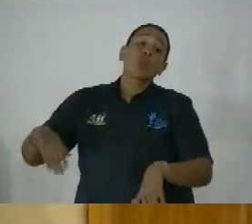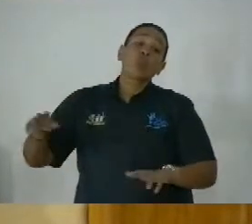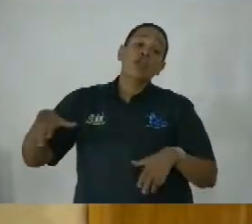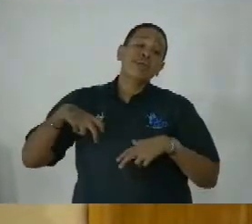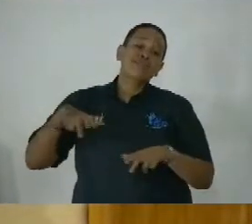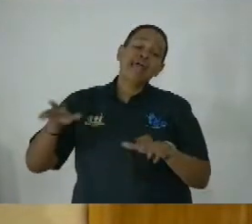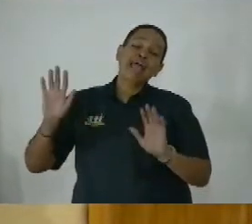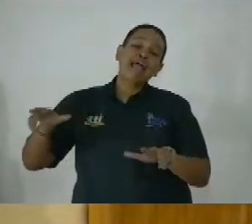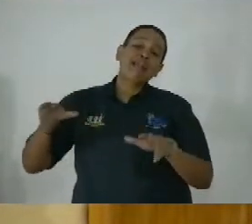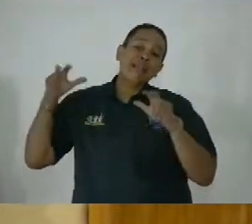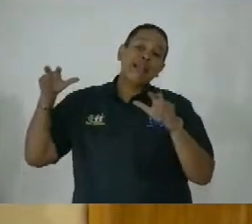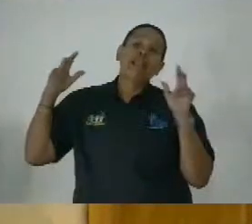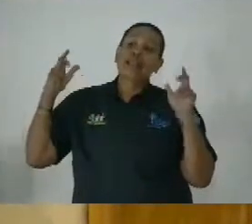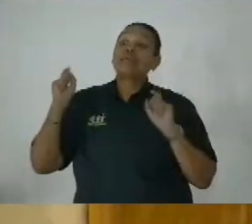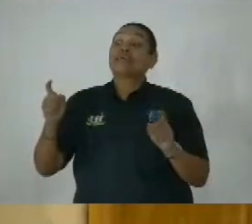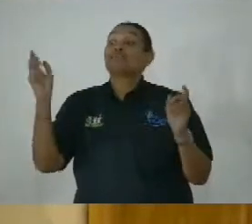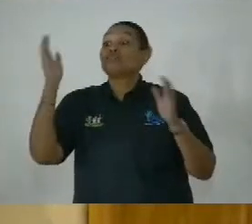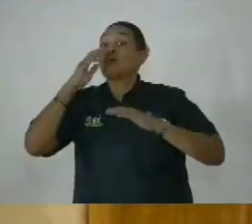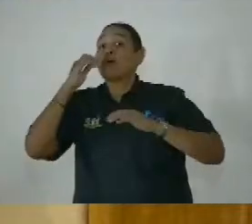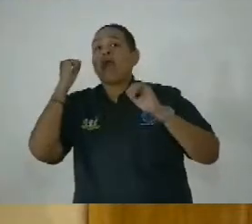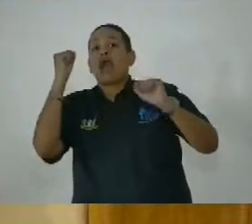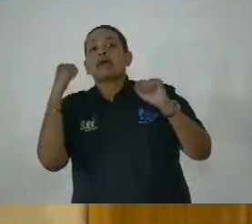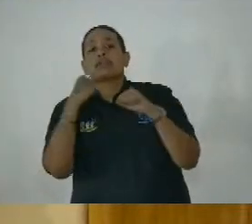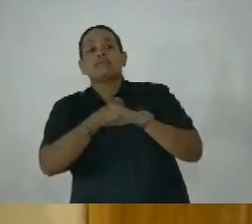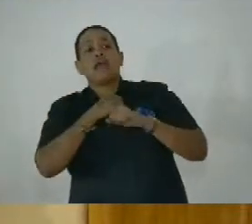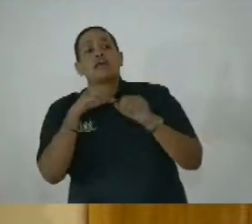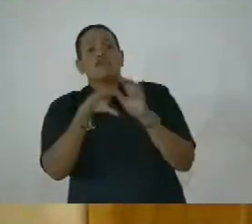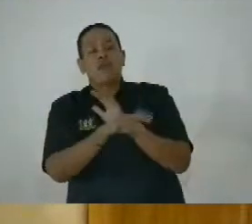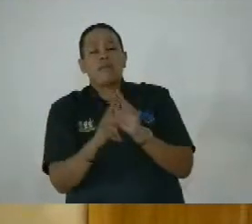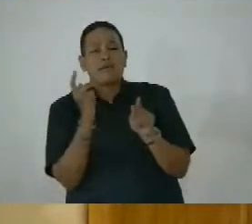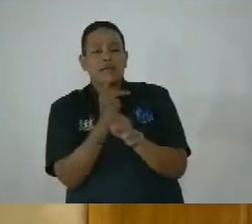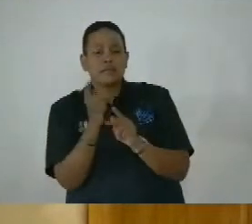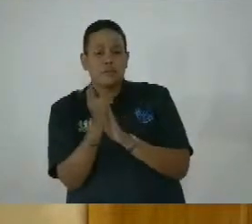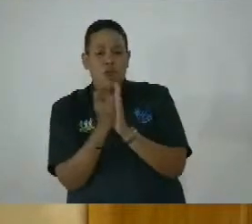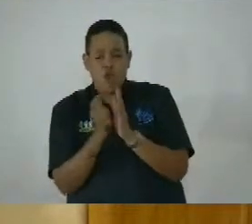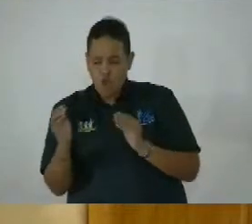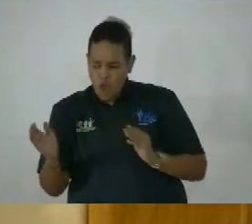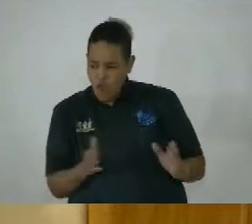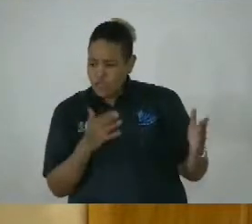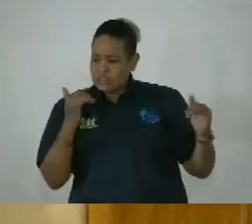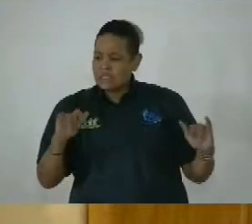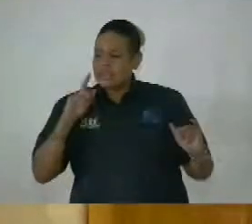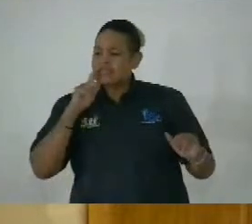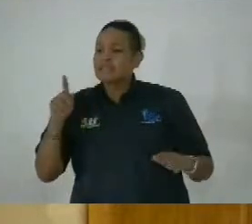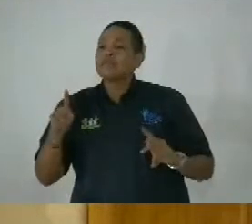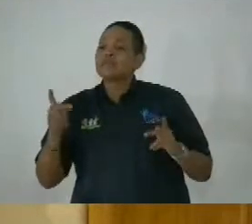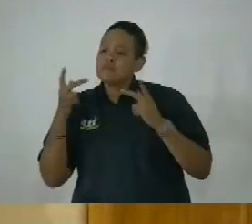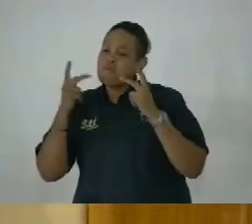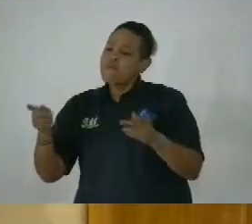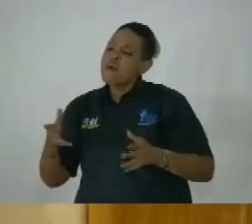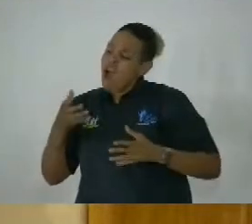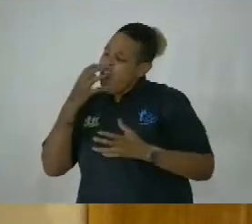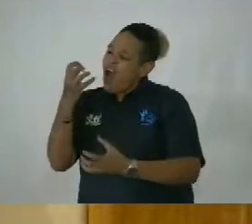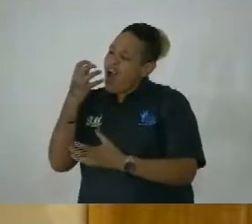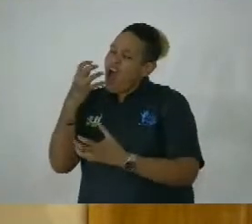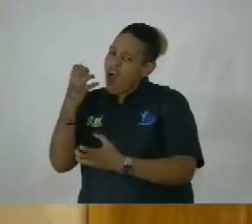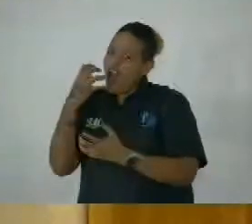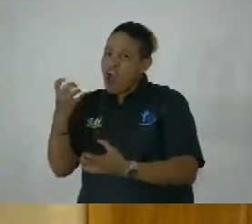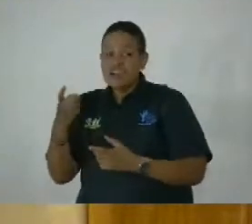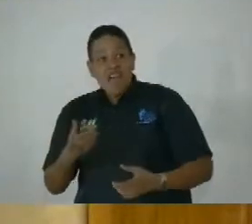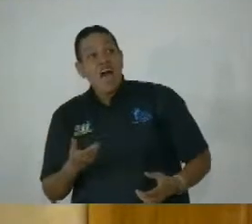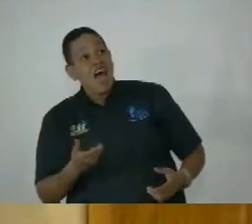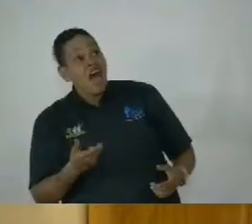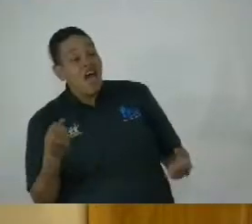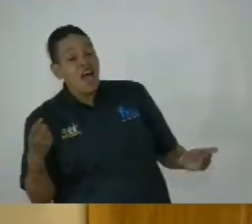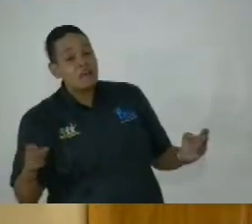struggling to effectively combat crime and maintain law and order, yet they were battered by public commentaries, status. The